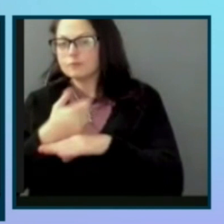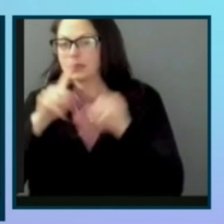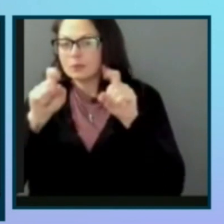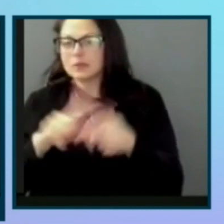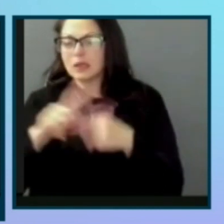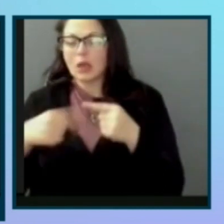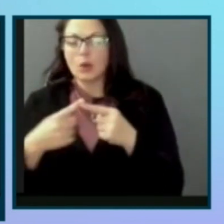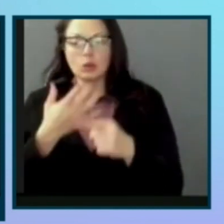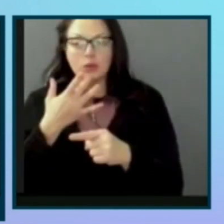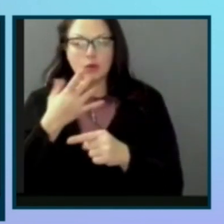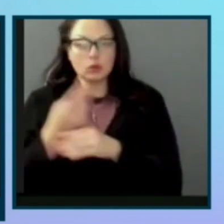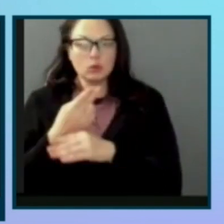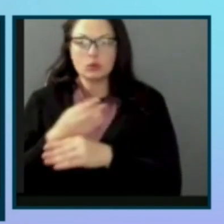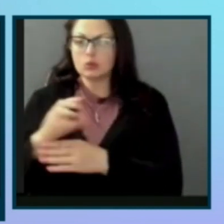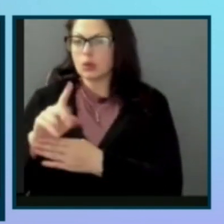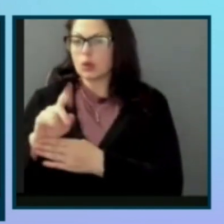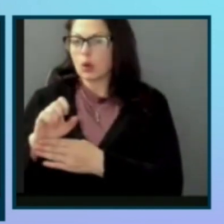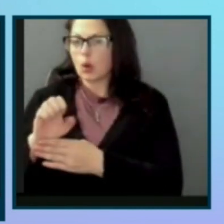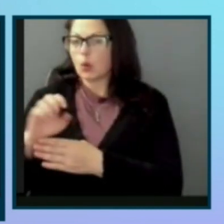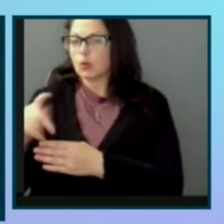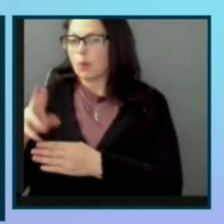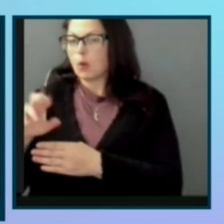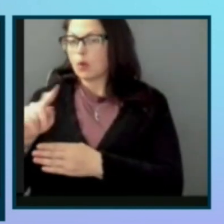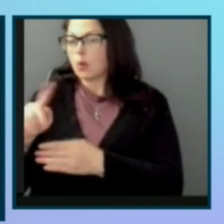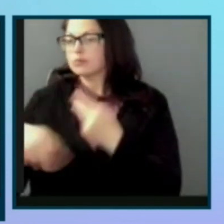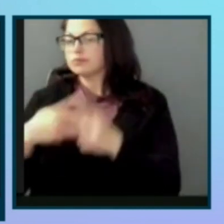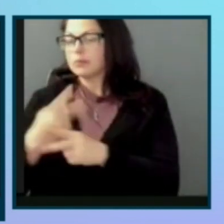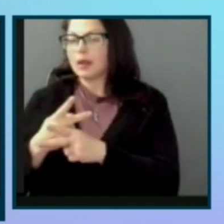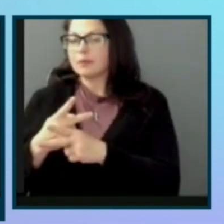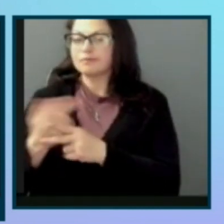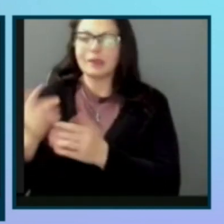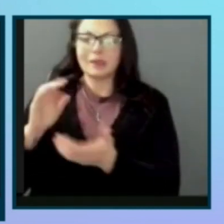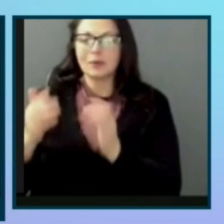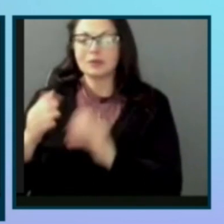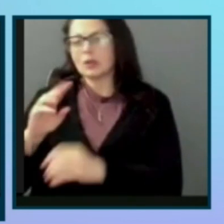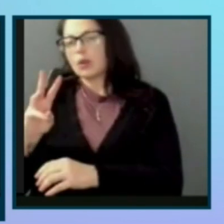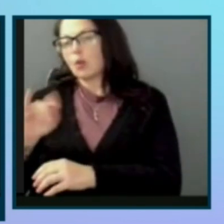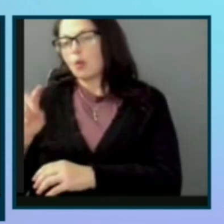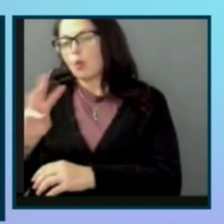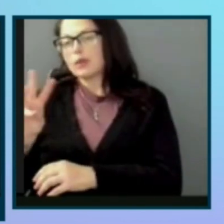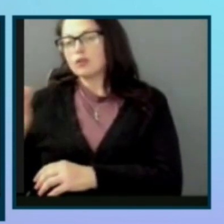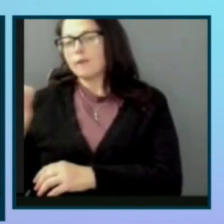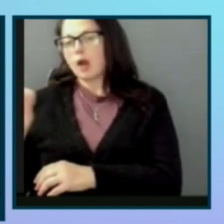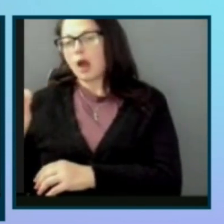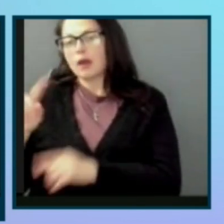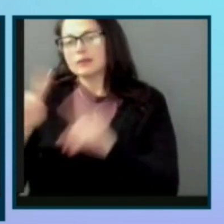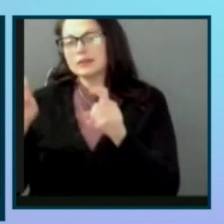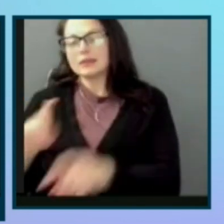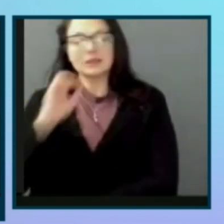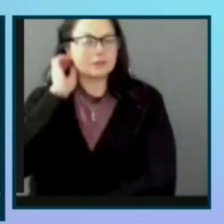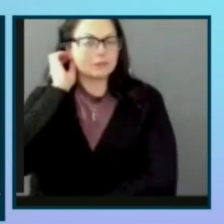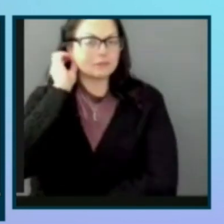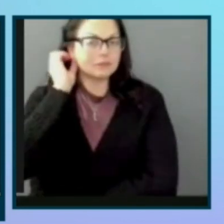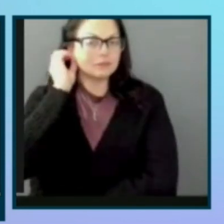to use a code prototype versus Wizard of Oz testing, or vice versa? Yeah, so for our